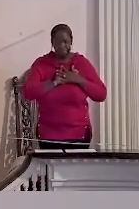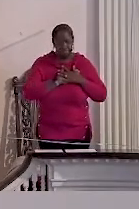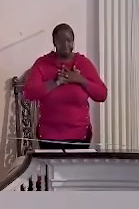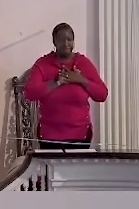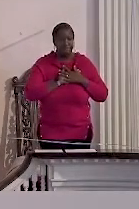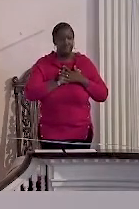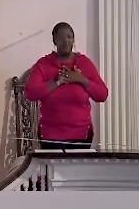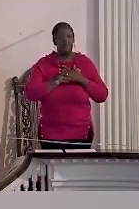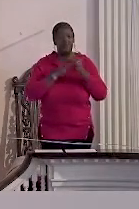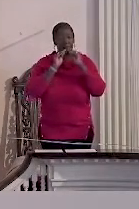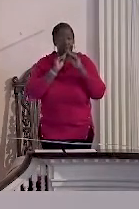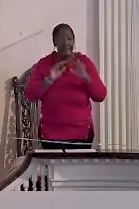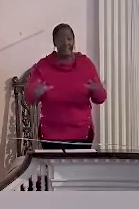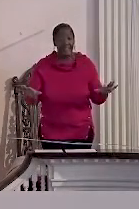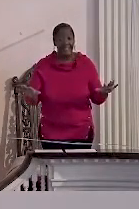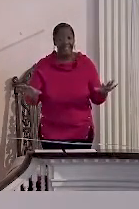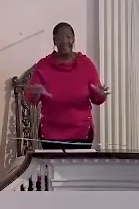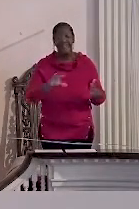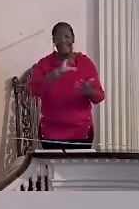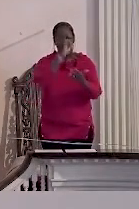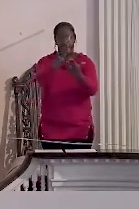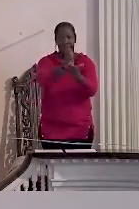we say blessings and amen.